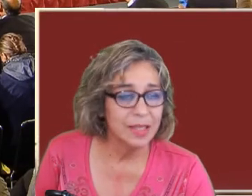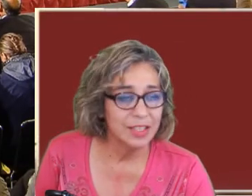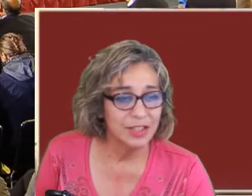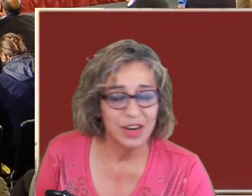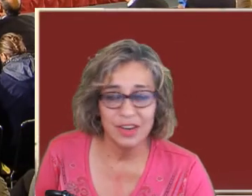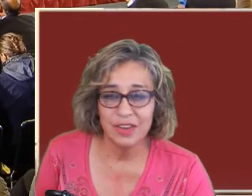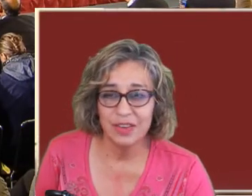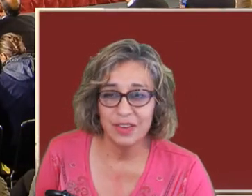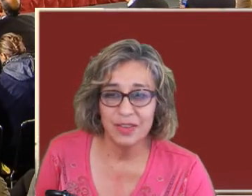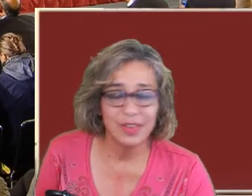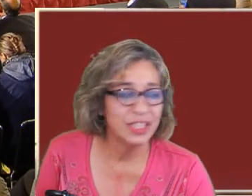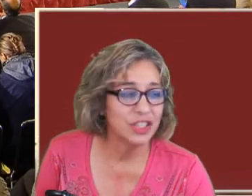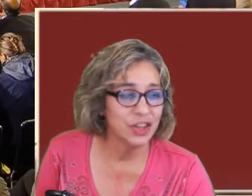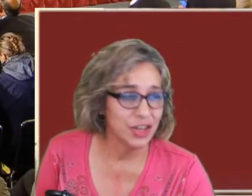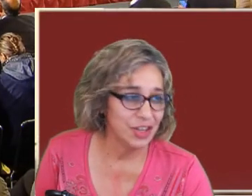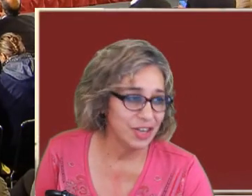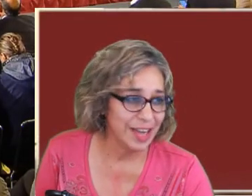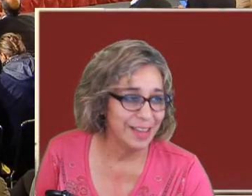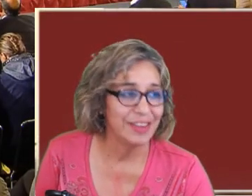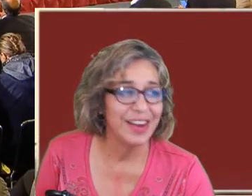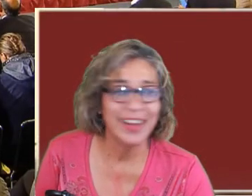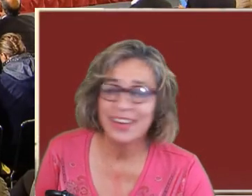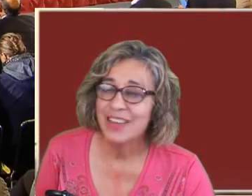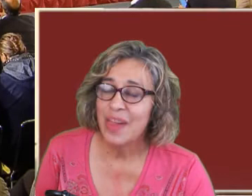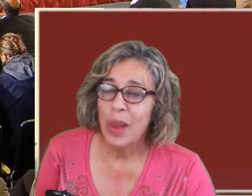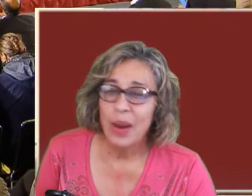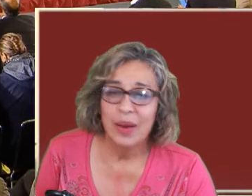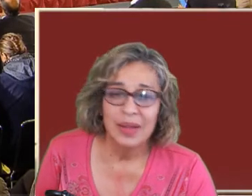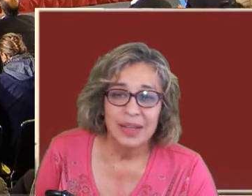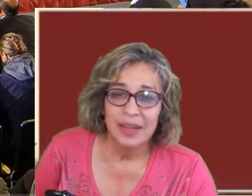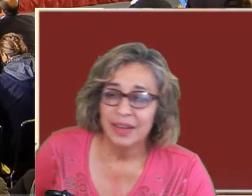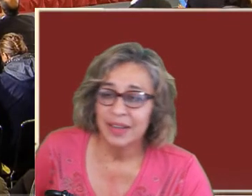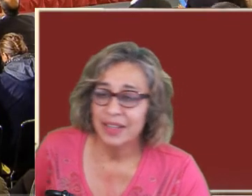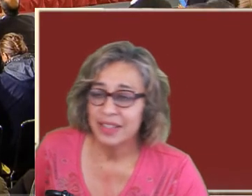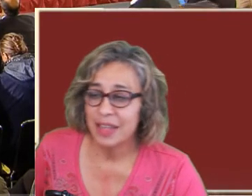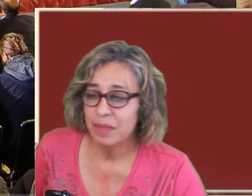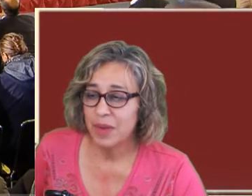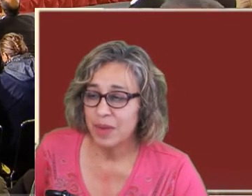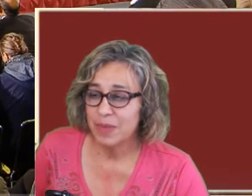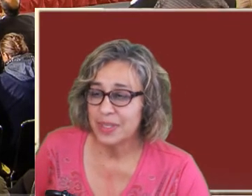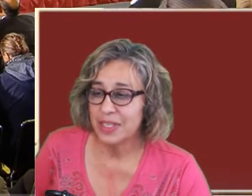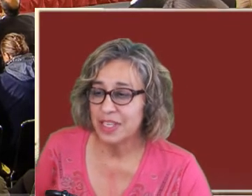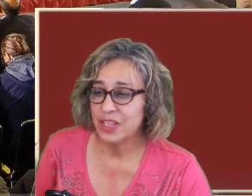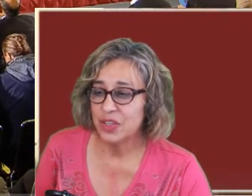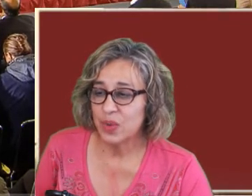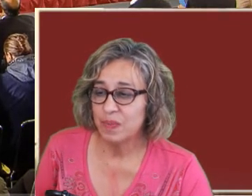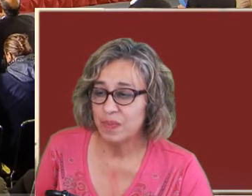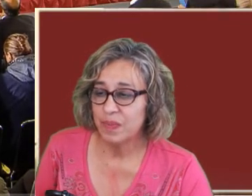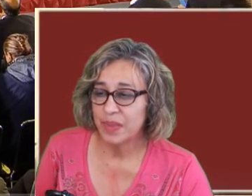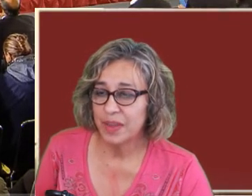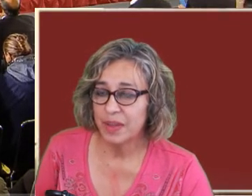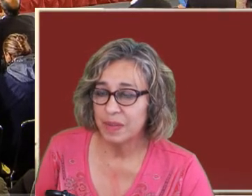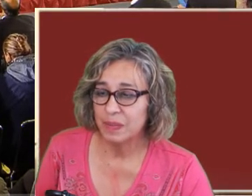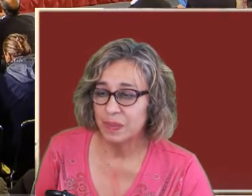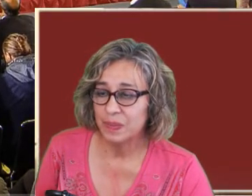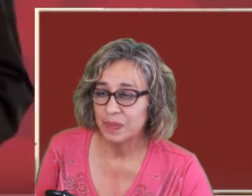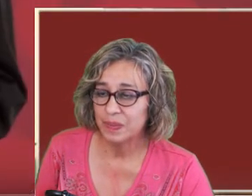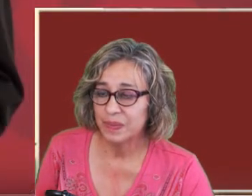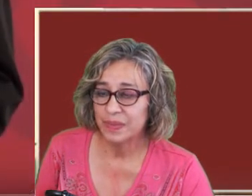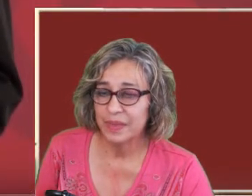And to start this circular dialogue, right? Same purpose as usual.